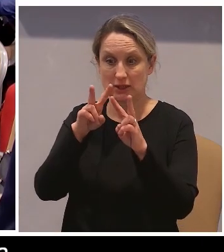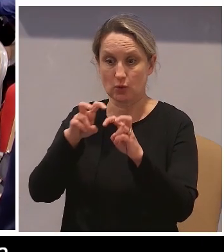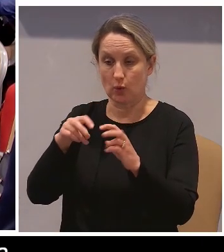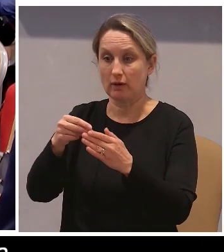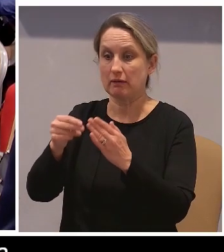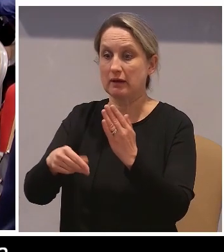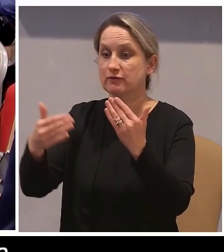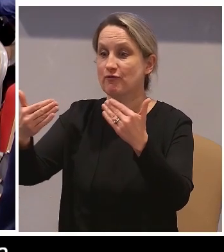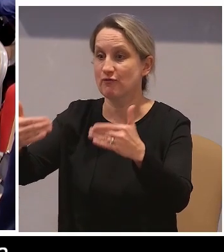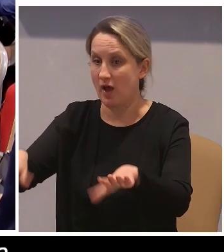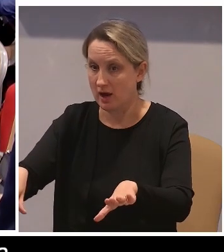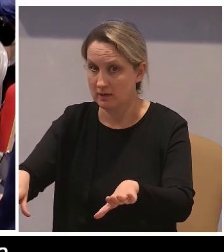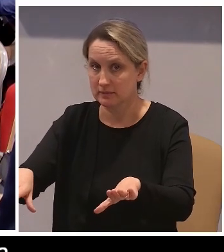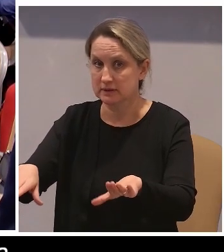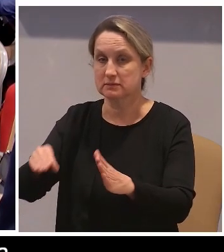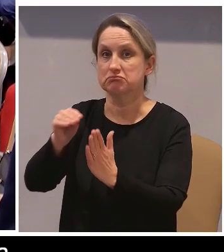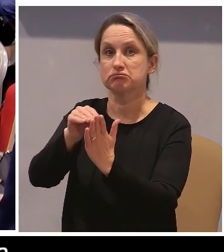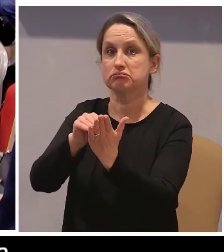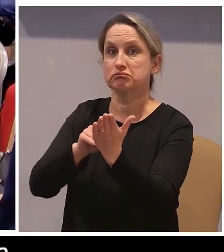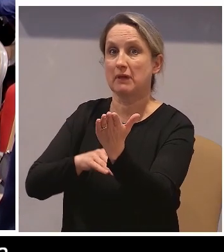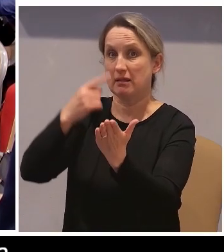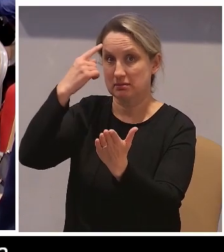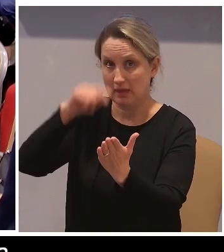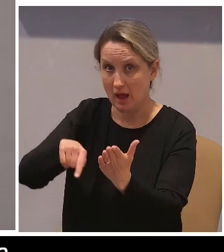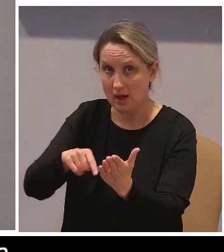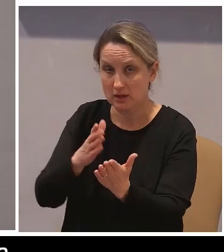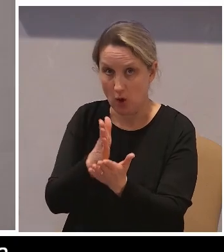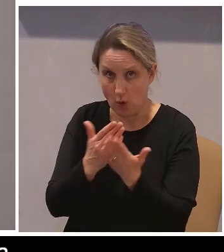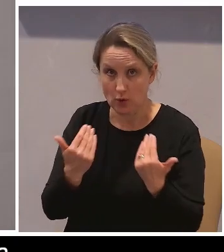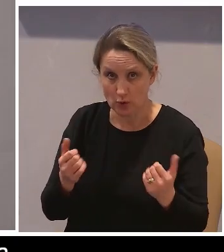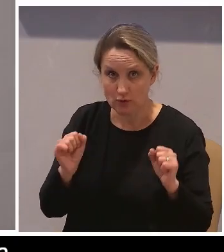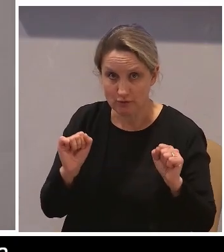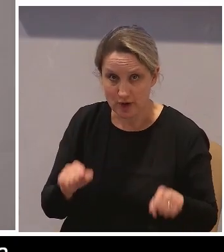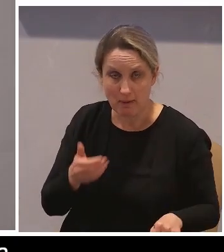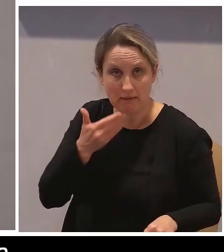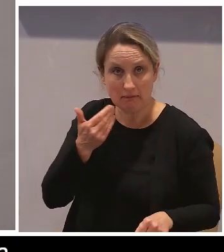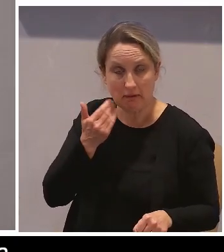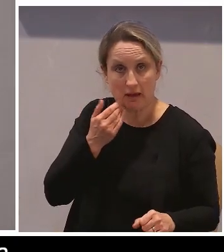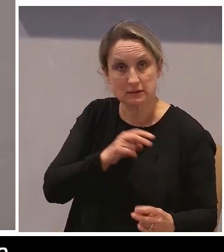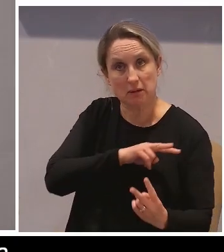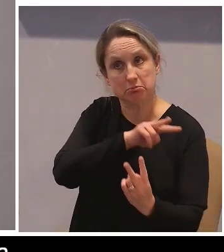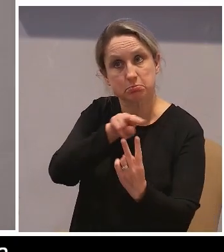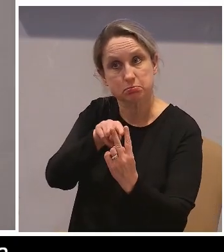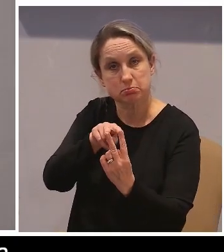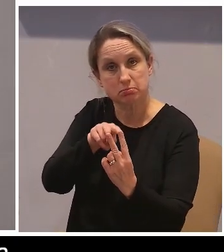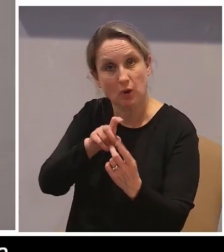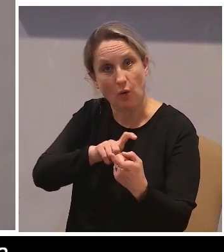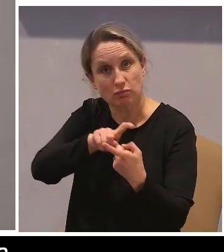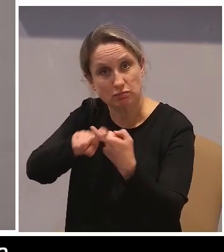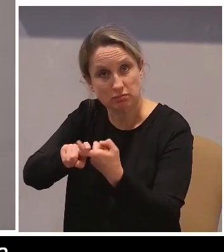the company or the clinician to participate in the trial? Is this aligned with the possibility to be enrolled, or is it too